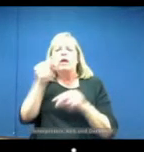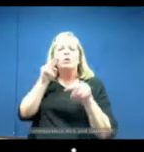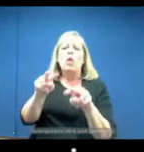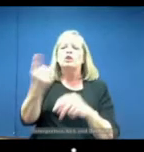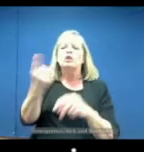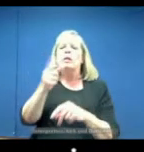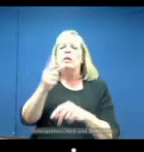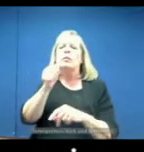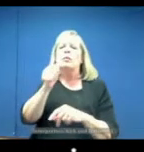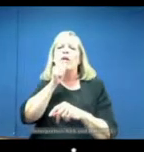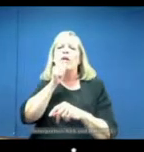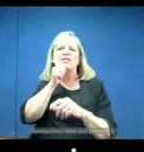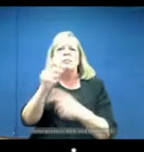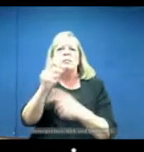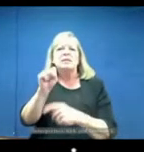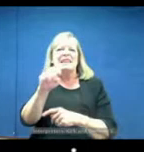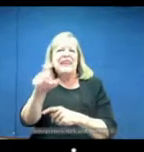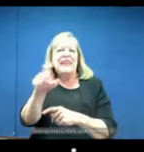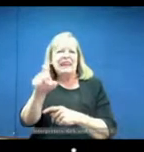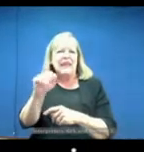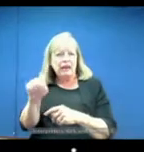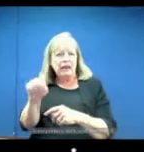exhibitionism,